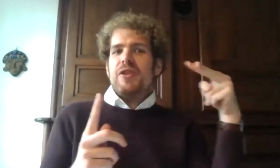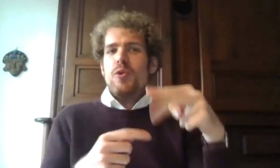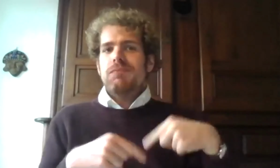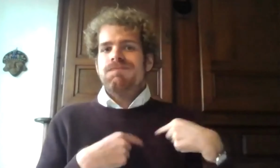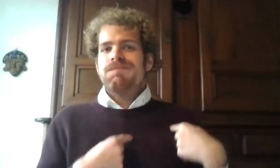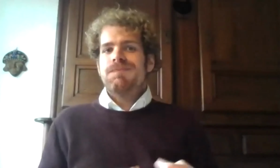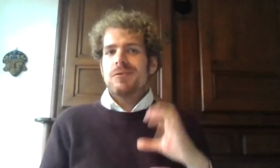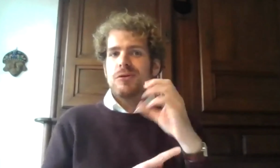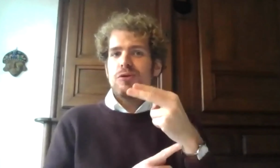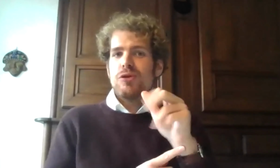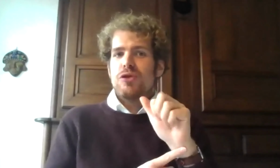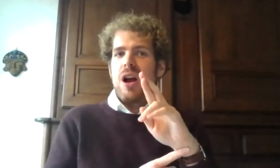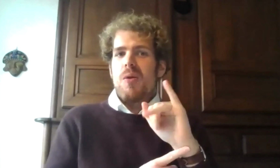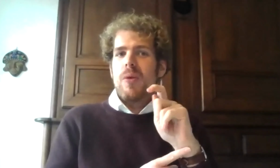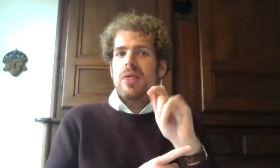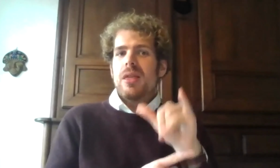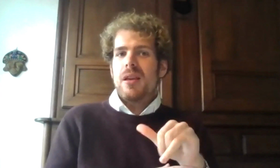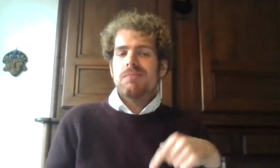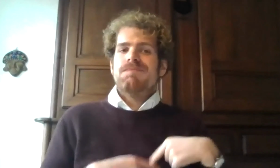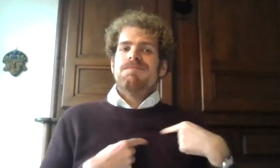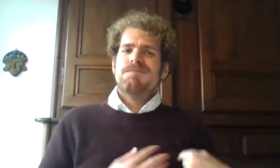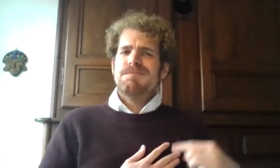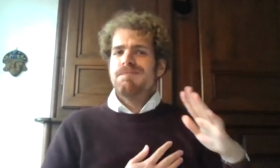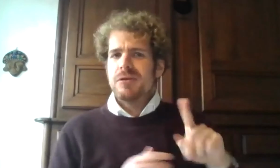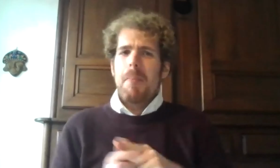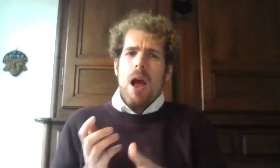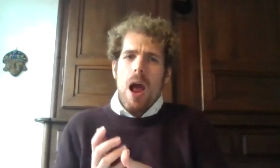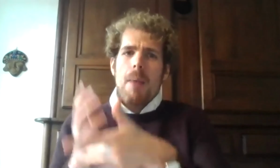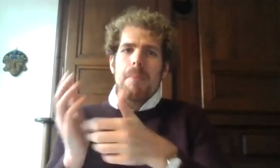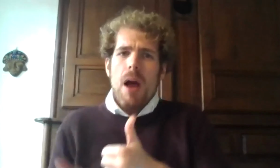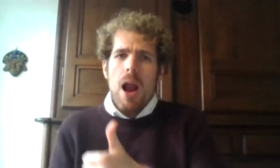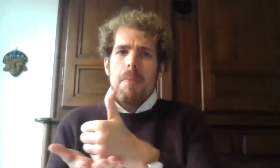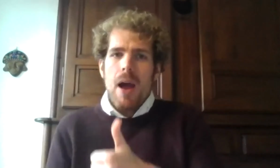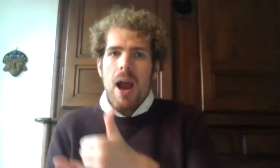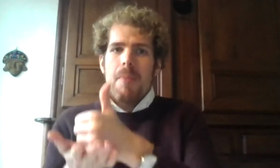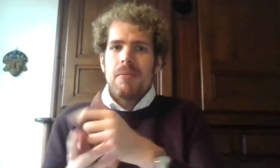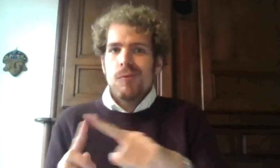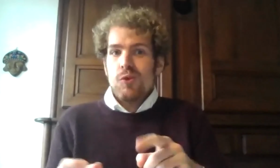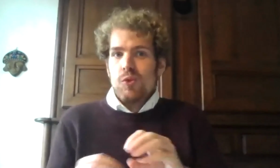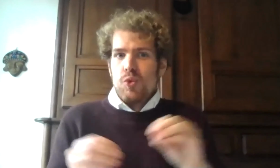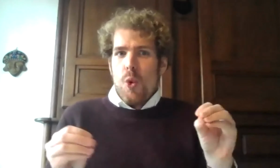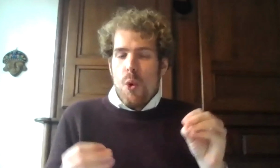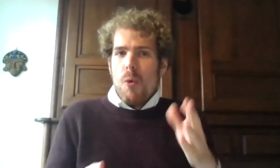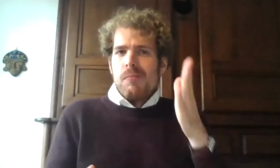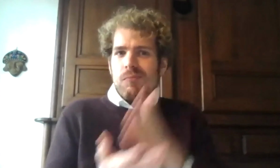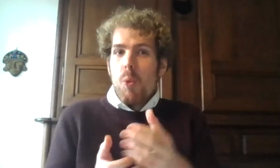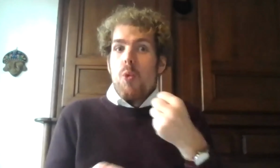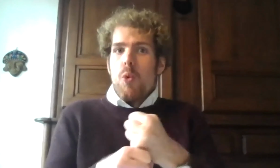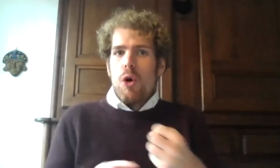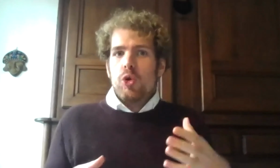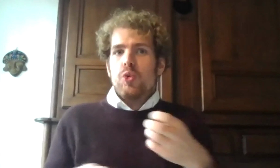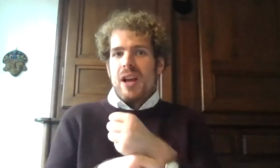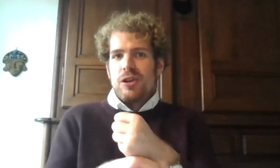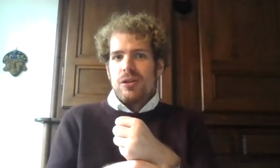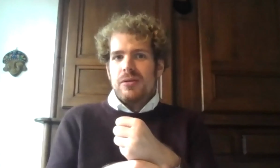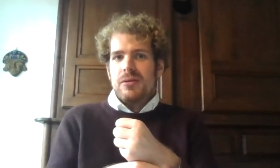these are things and solutions that the communities actually need, right? We don't want this to be done out of a sense of charity,